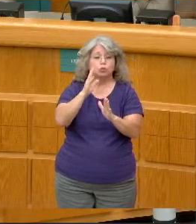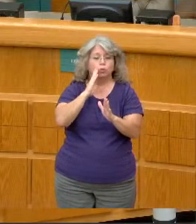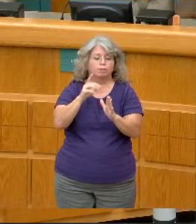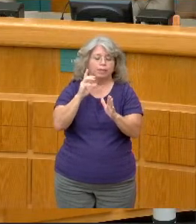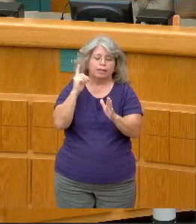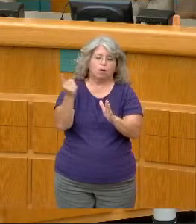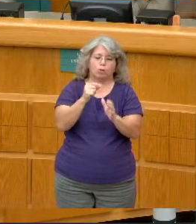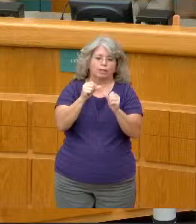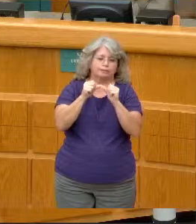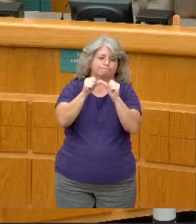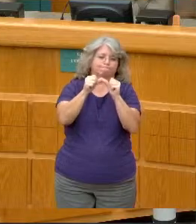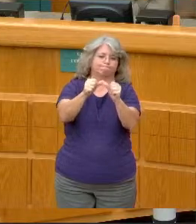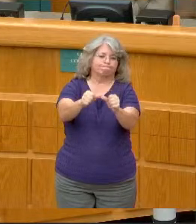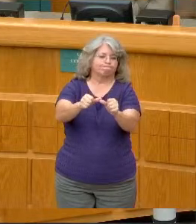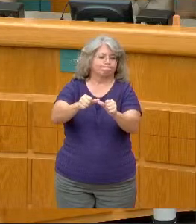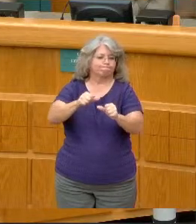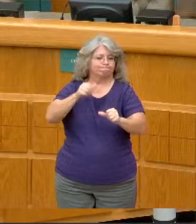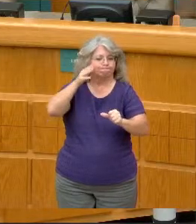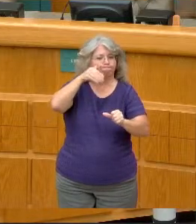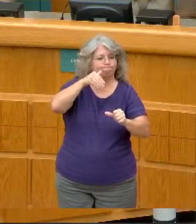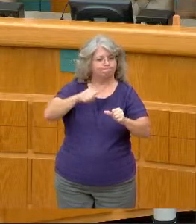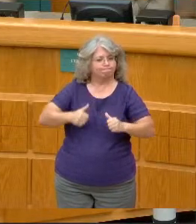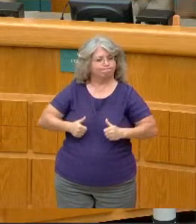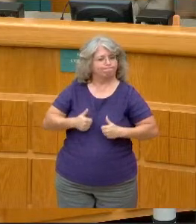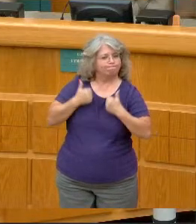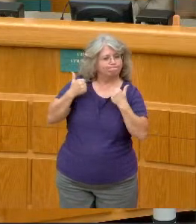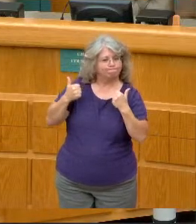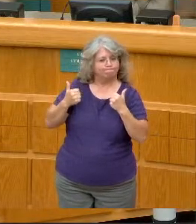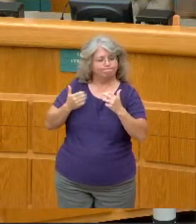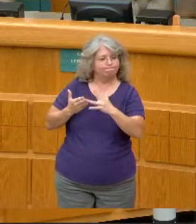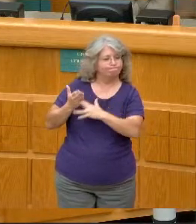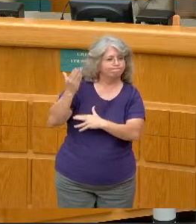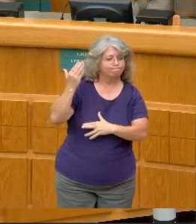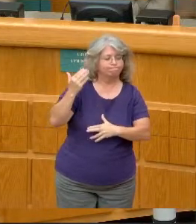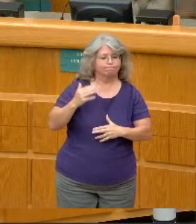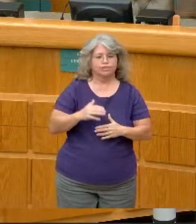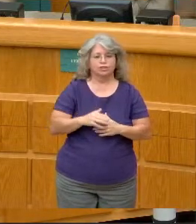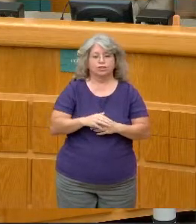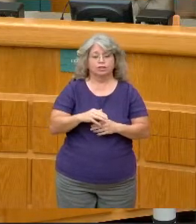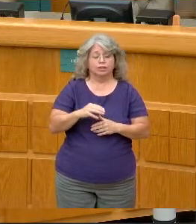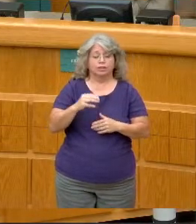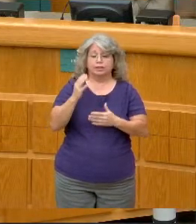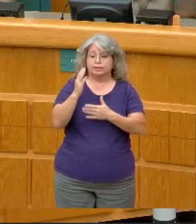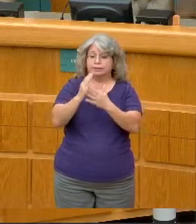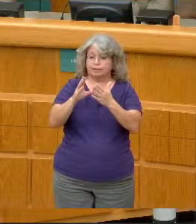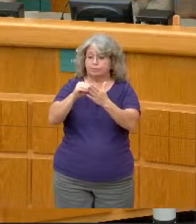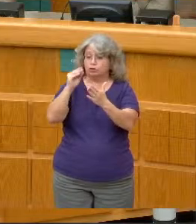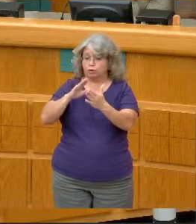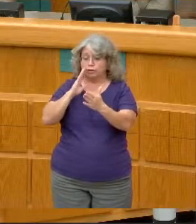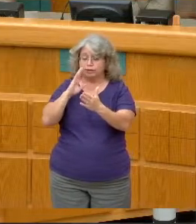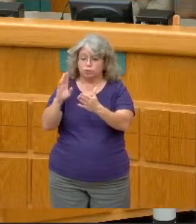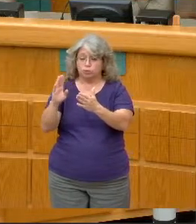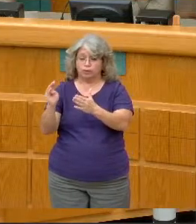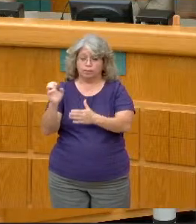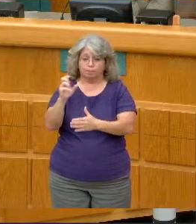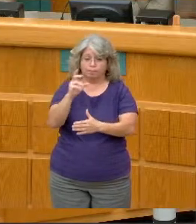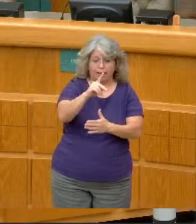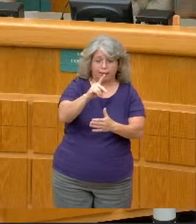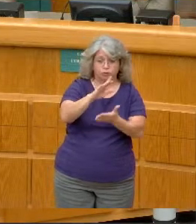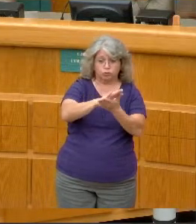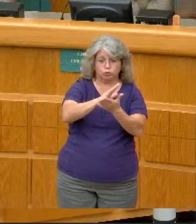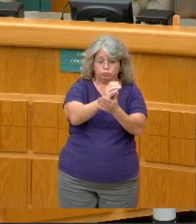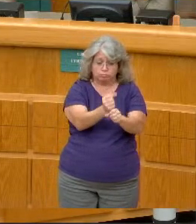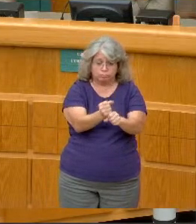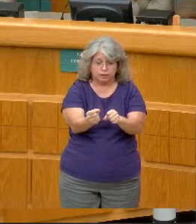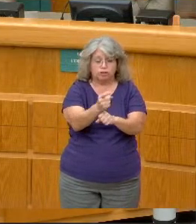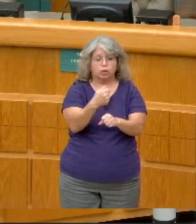forever resilient. For those who will be coming back for another school year, the Corpus Christi Nueces County Public Health District will